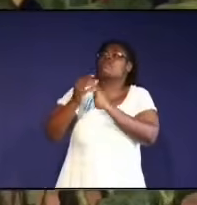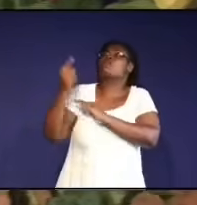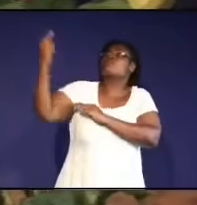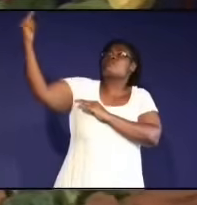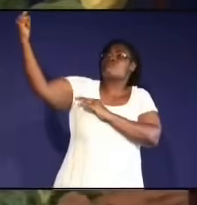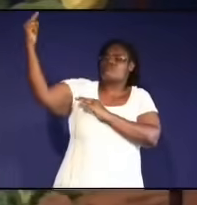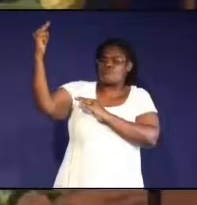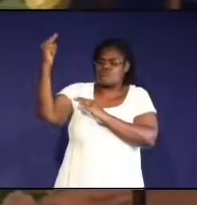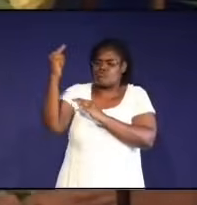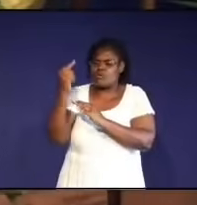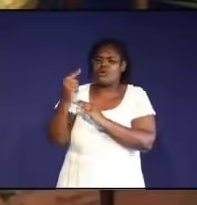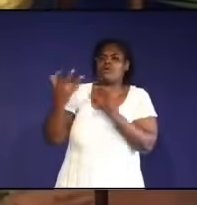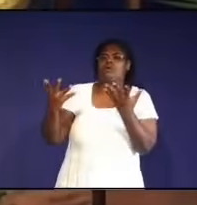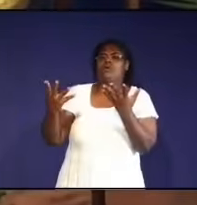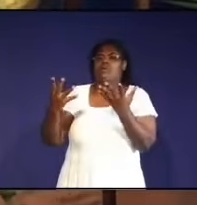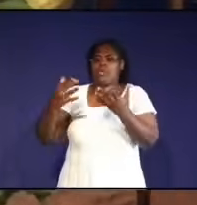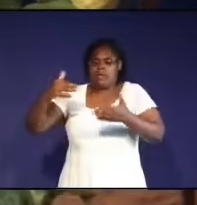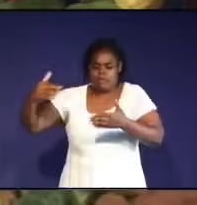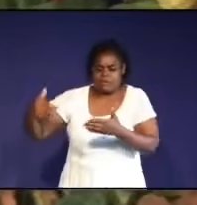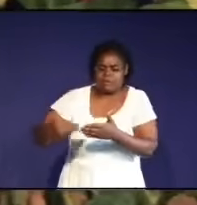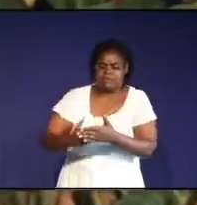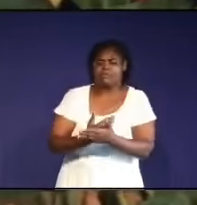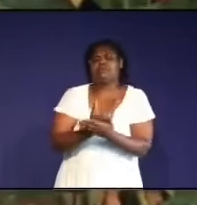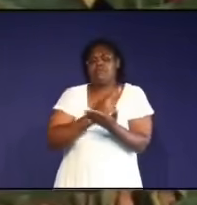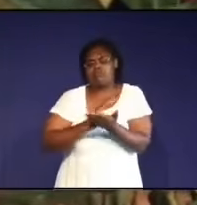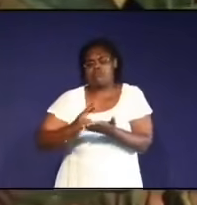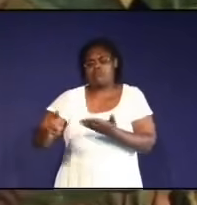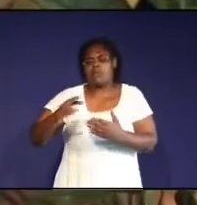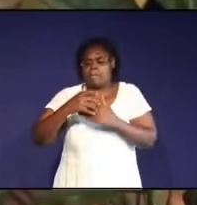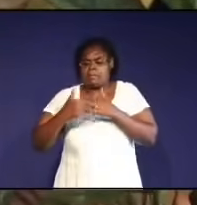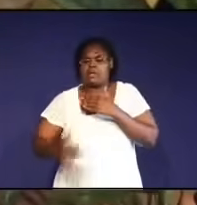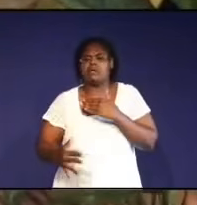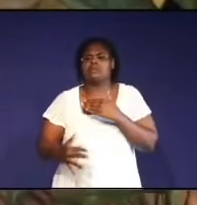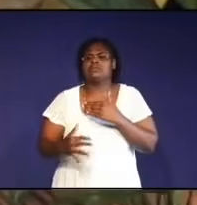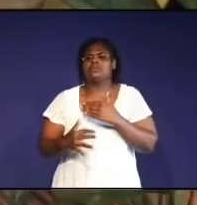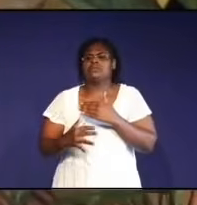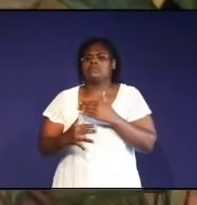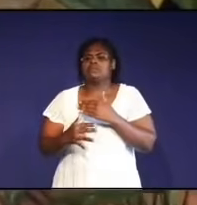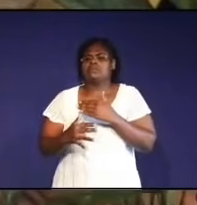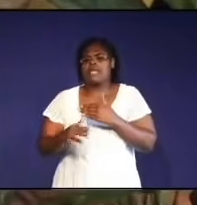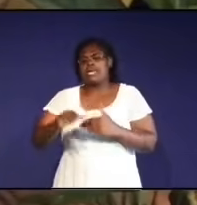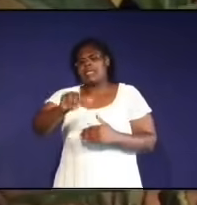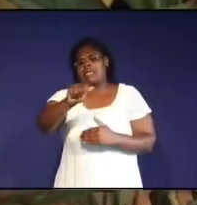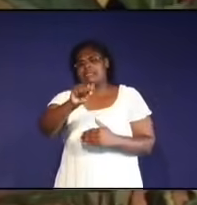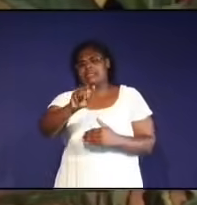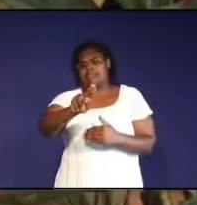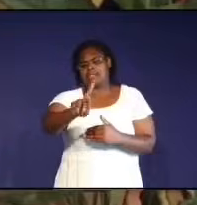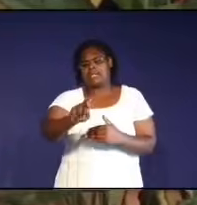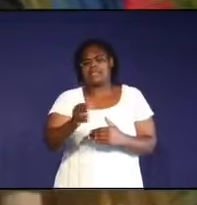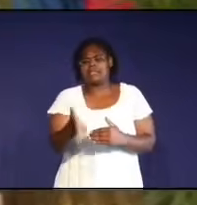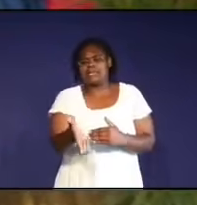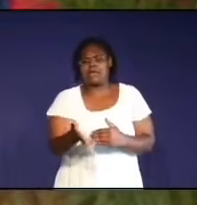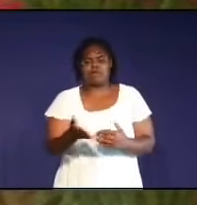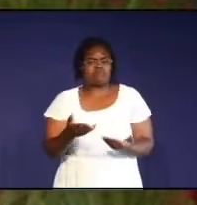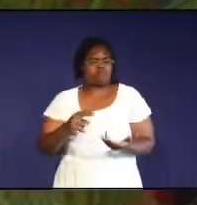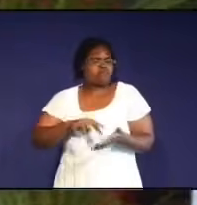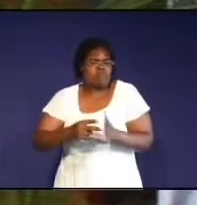you avenge the blood of the righteous. The altar there